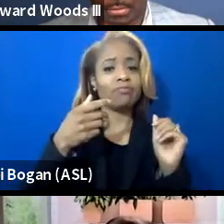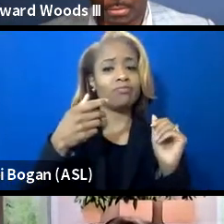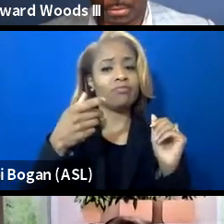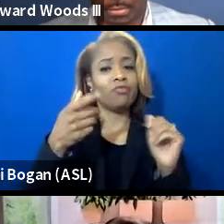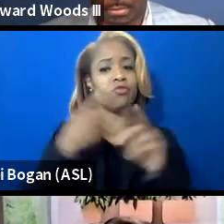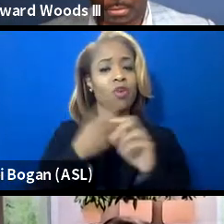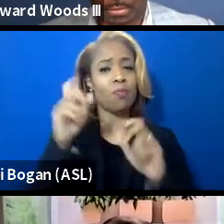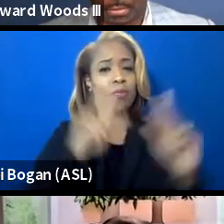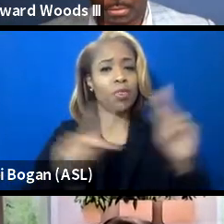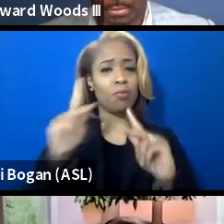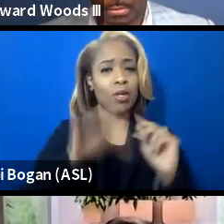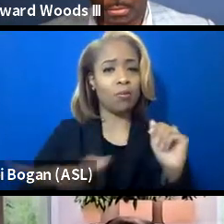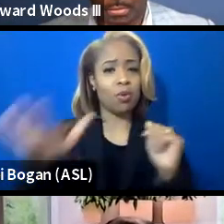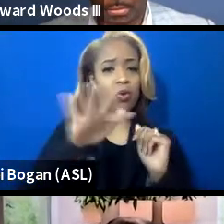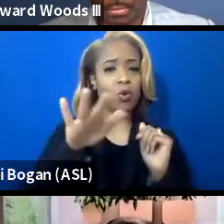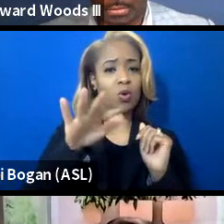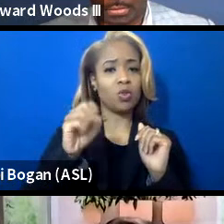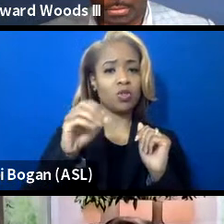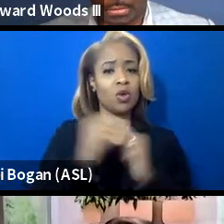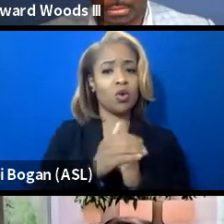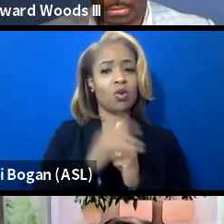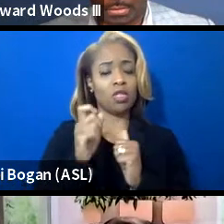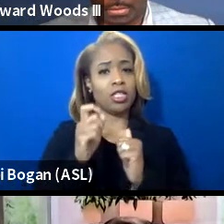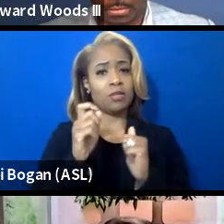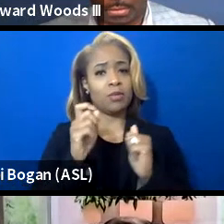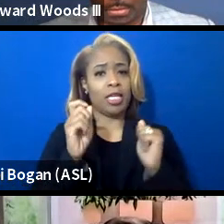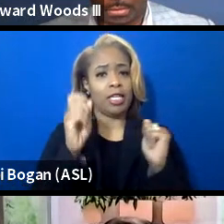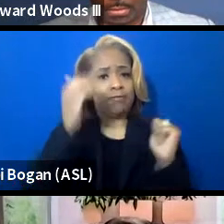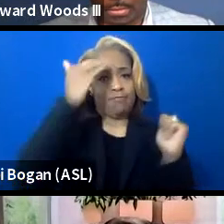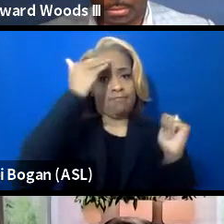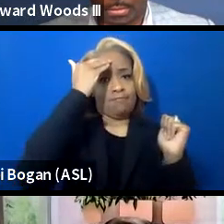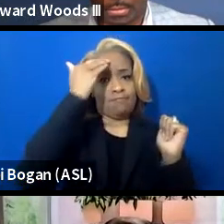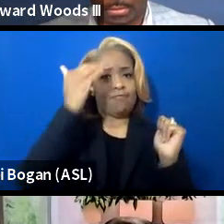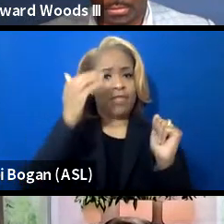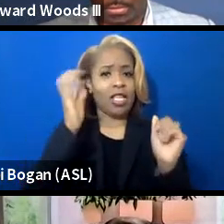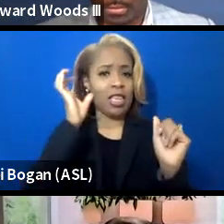to be aware and listening right alongside you.